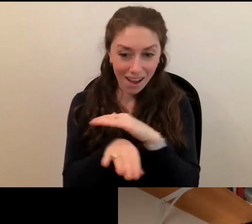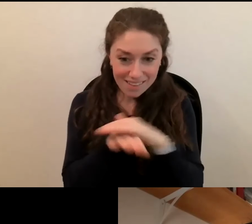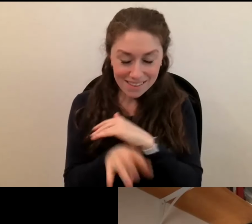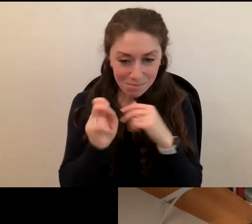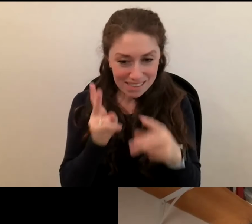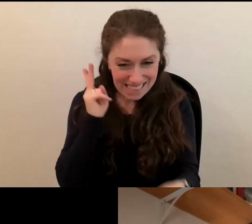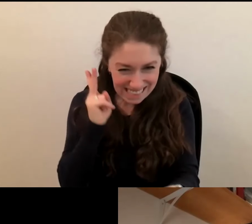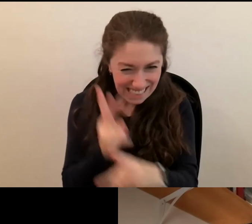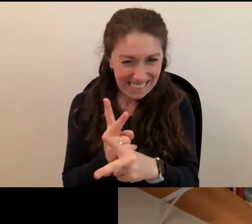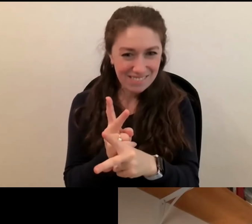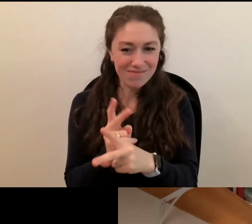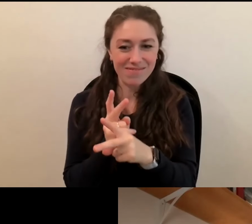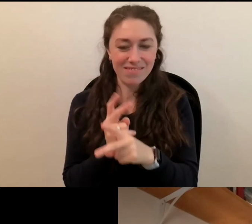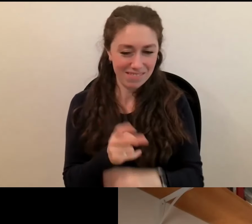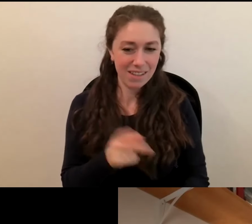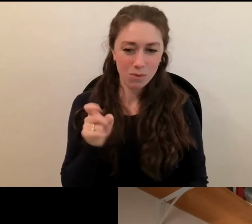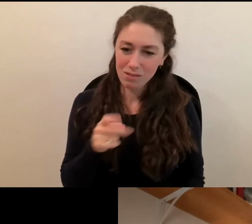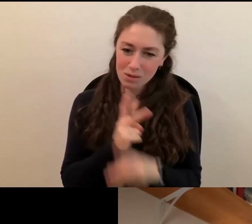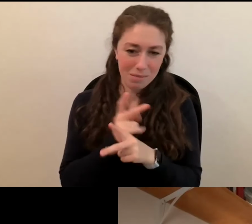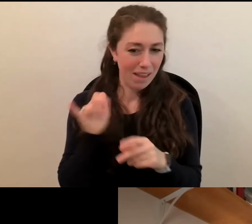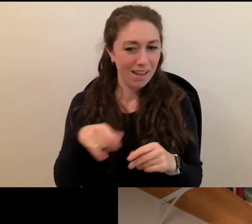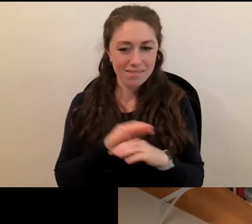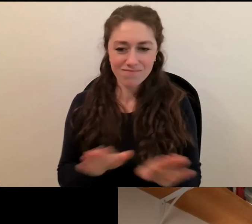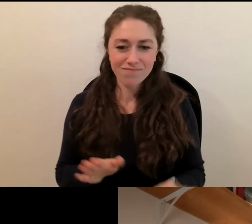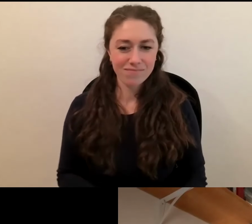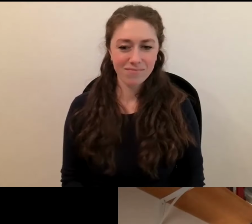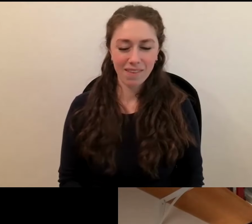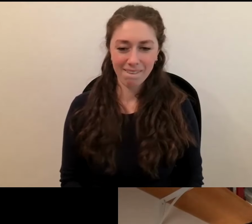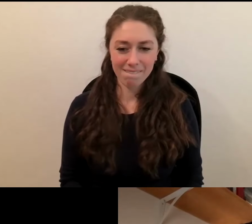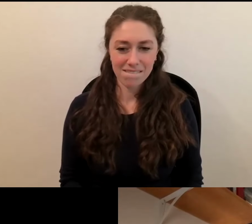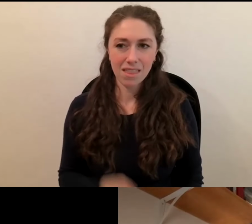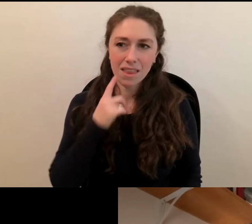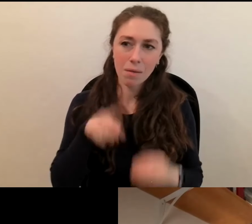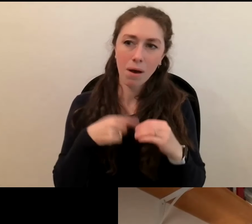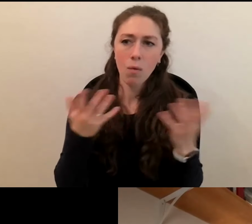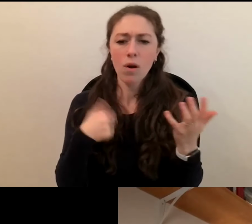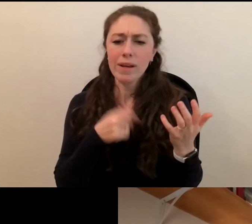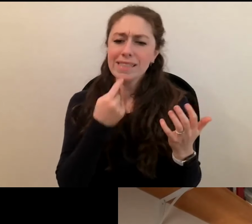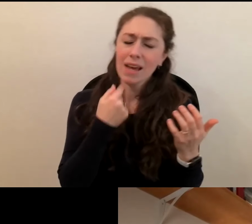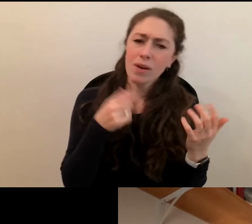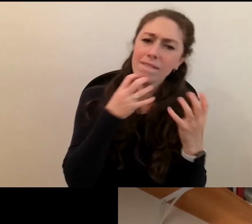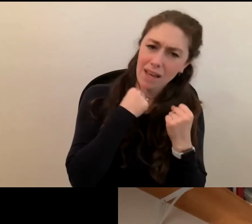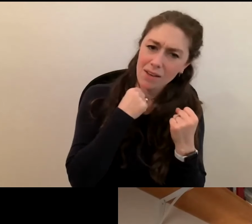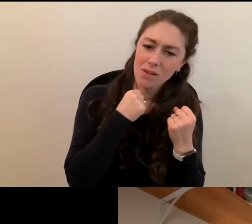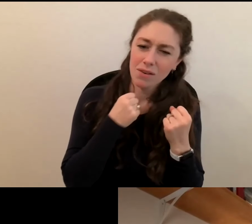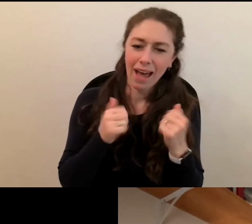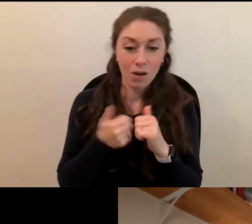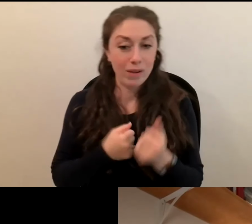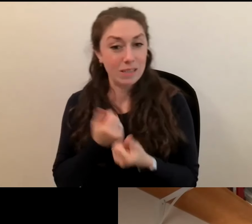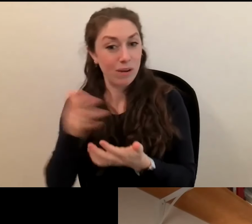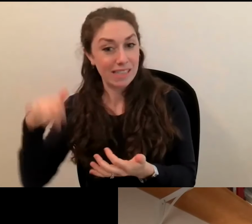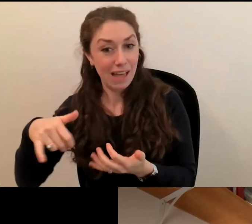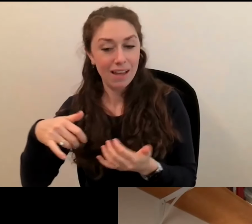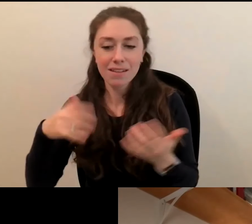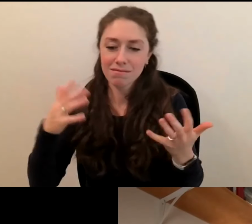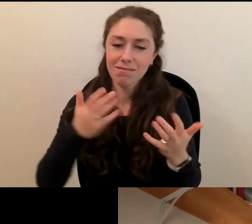that. And it's kind of thinking about what it is that we say we value and how do we actually express that. Those are the